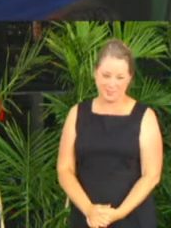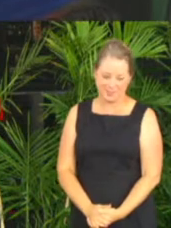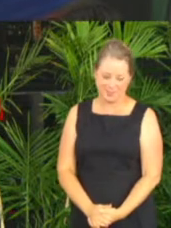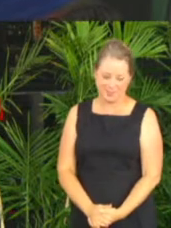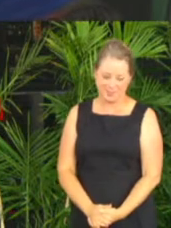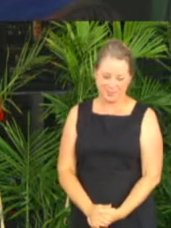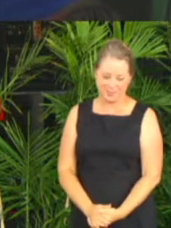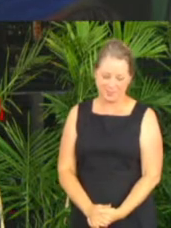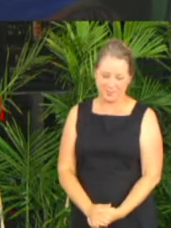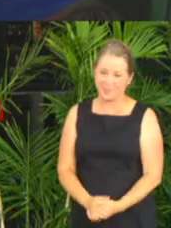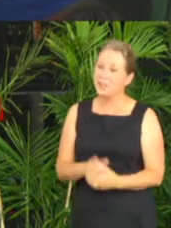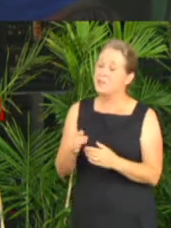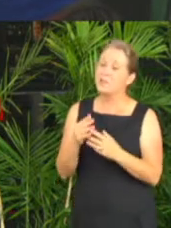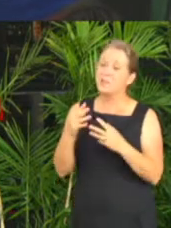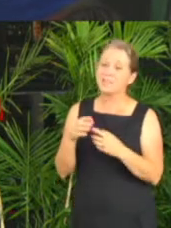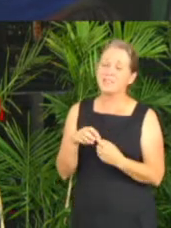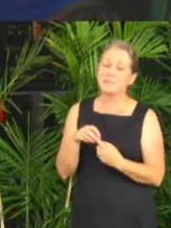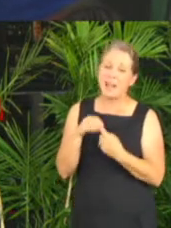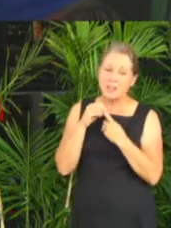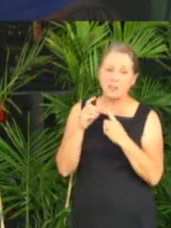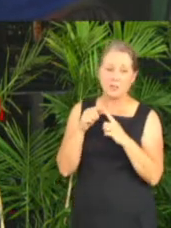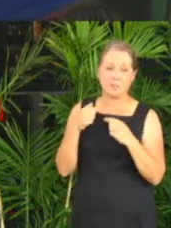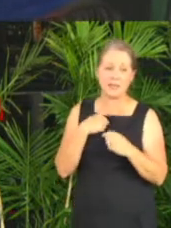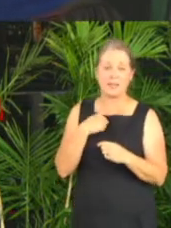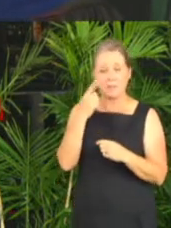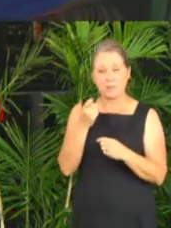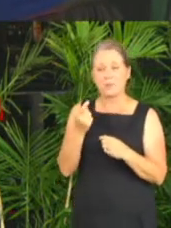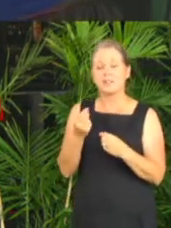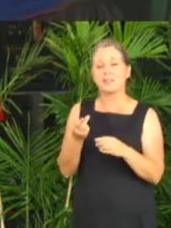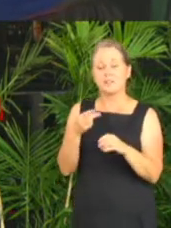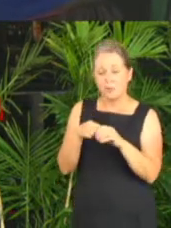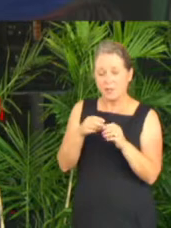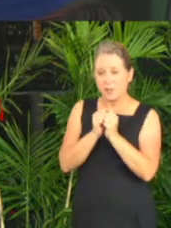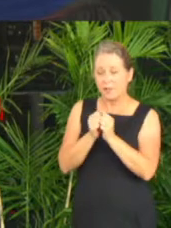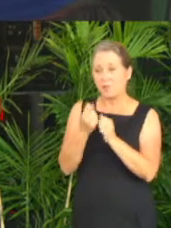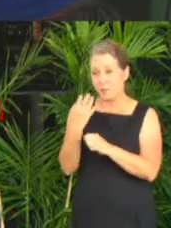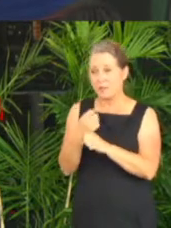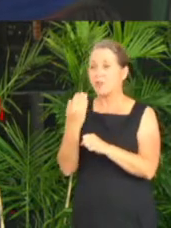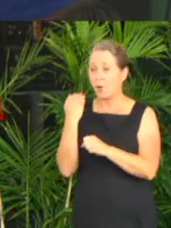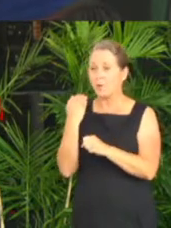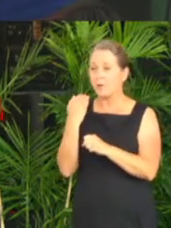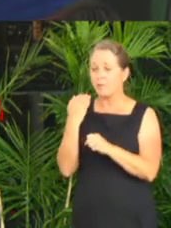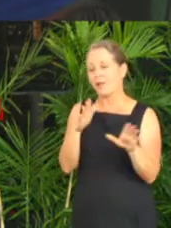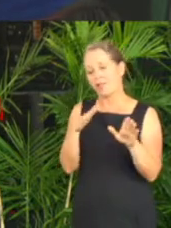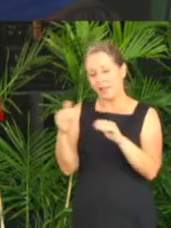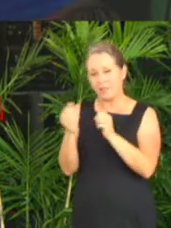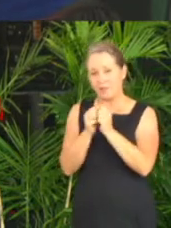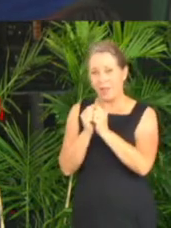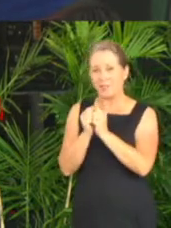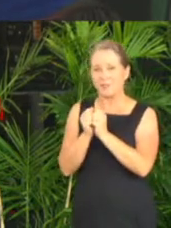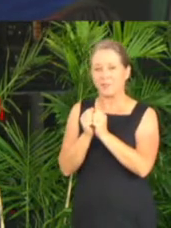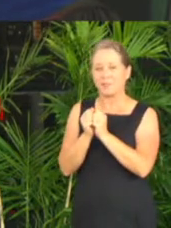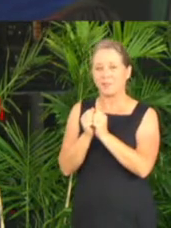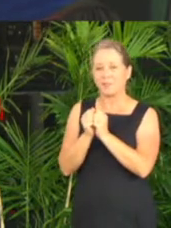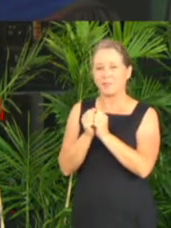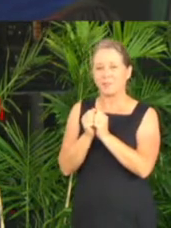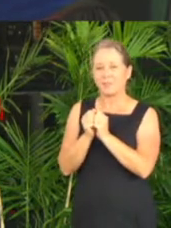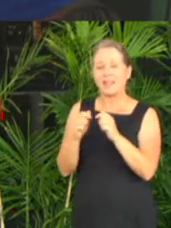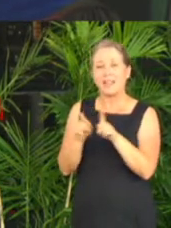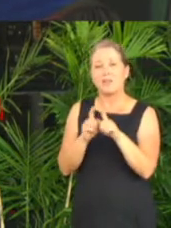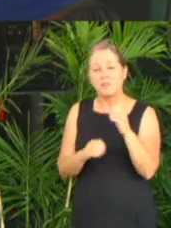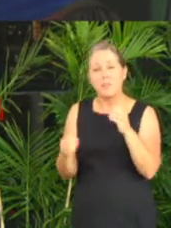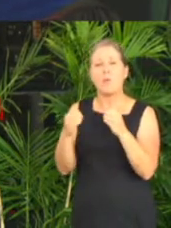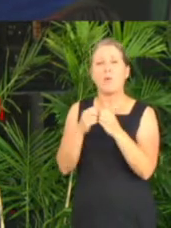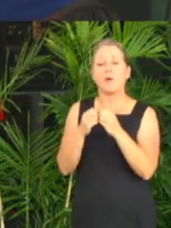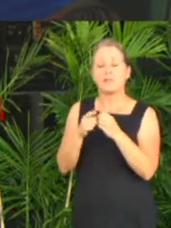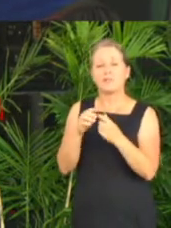You are special to me because we came in together 4 years ago. We'll be going out together. But even more so,